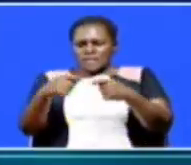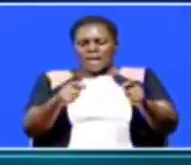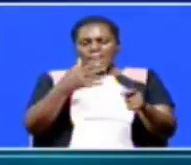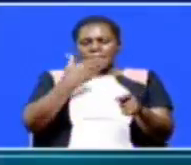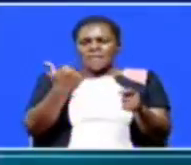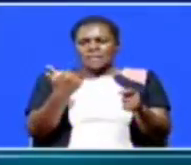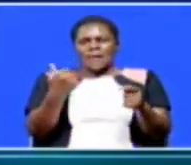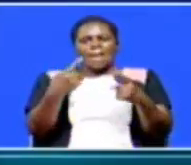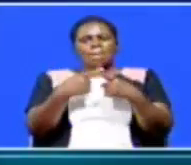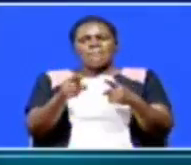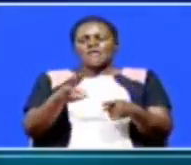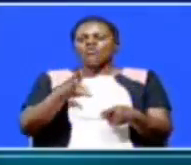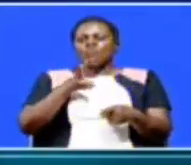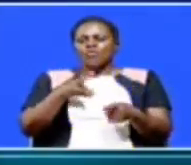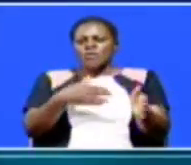best, but the rivers